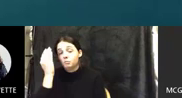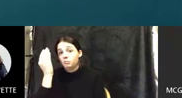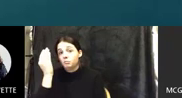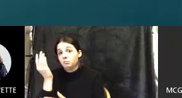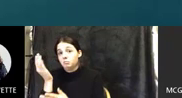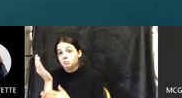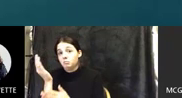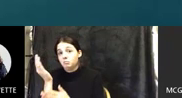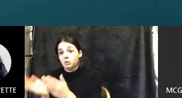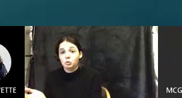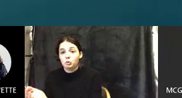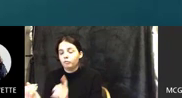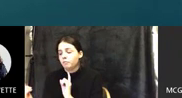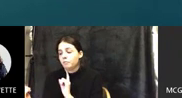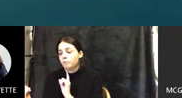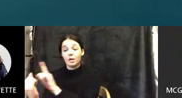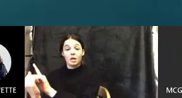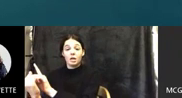goal to have